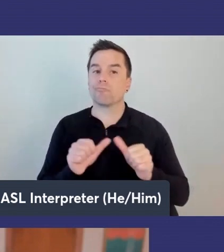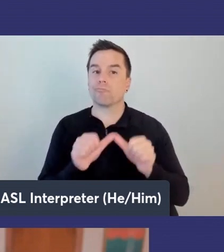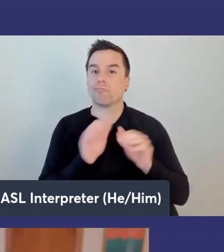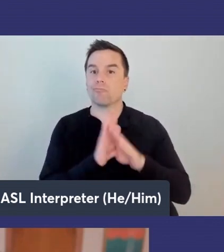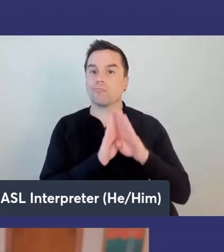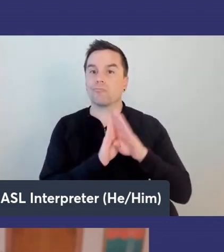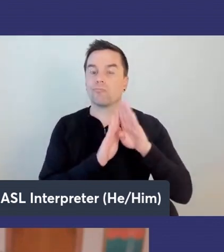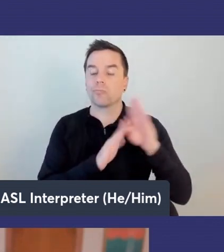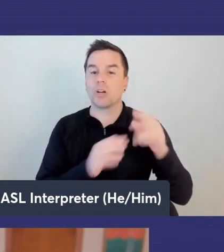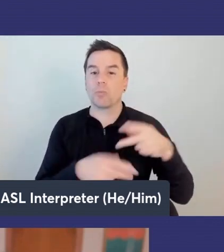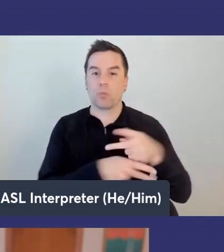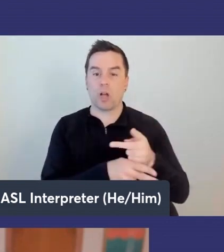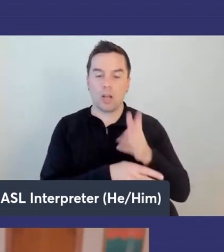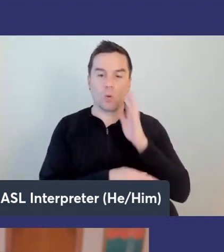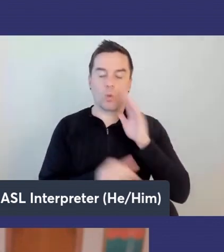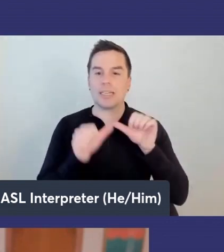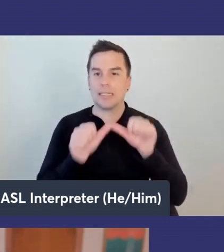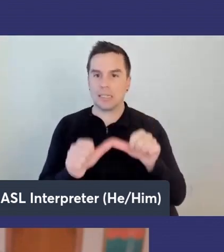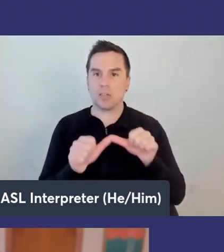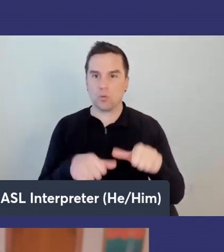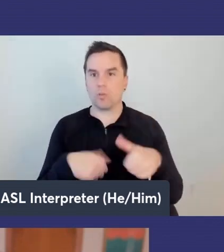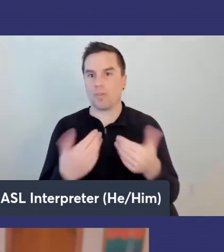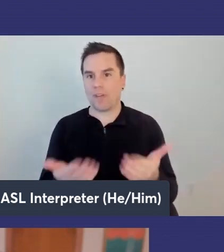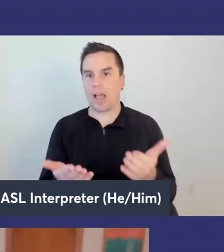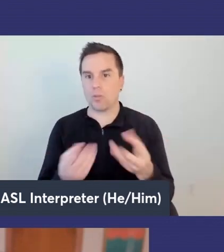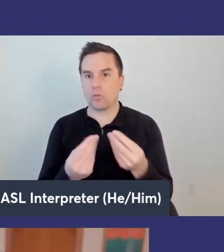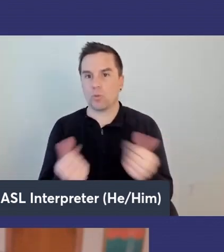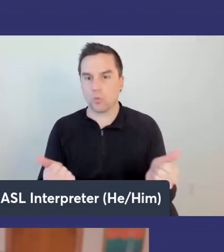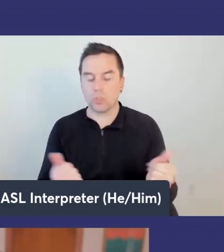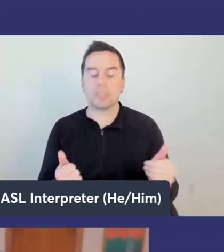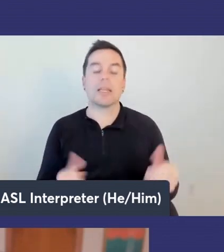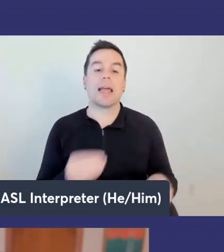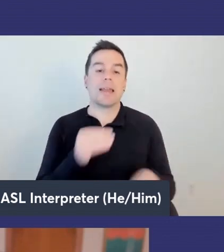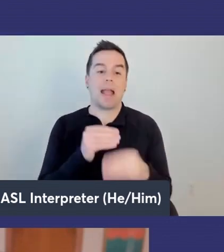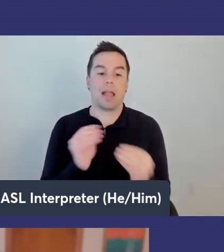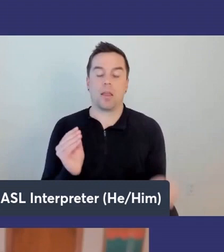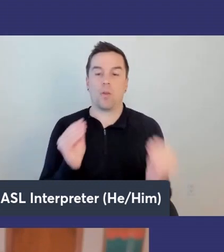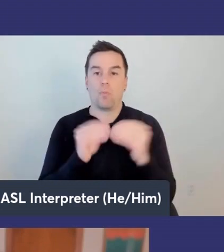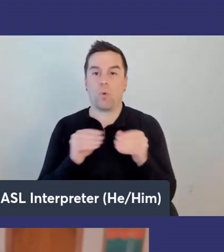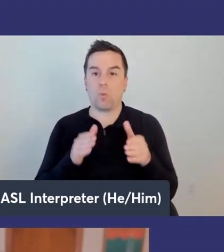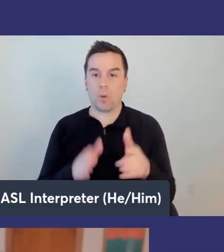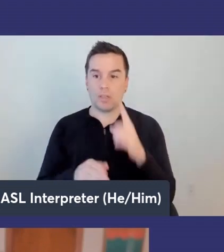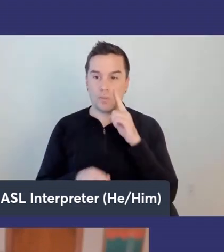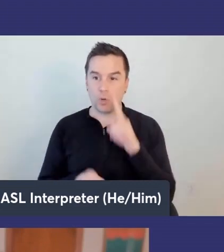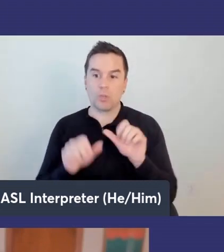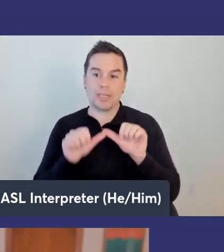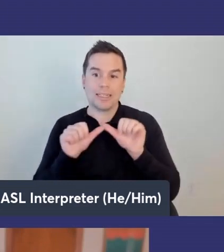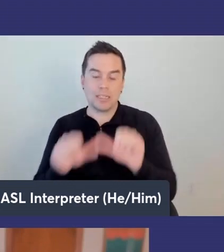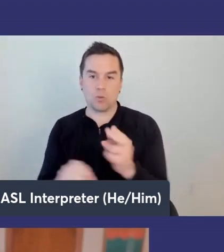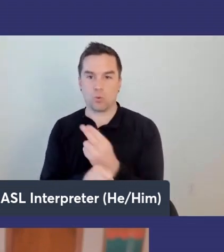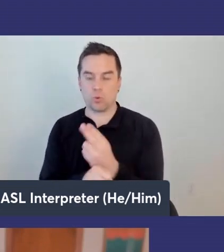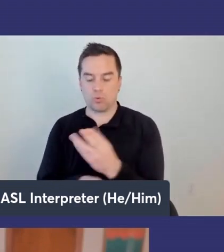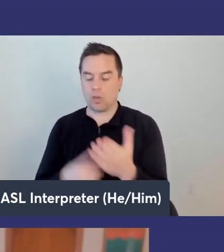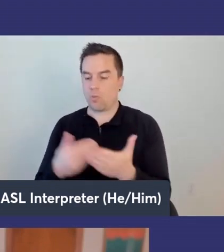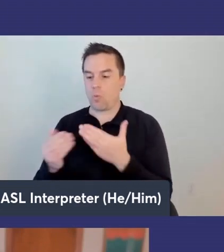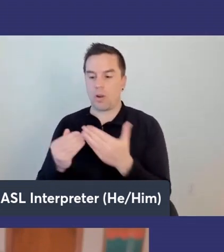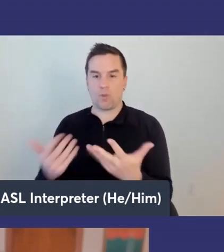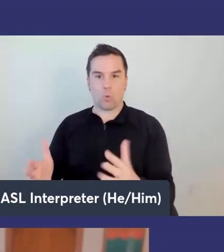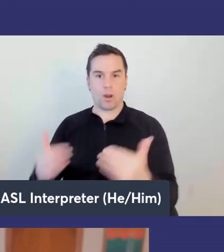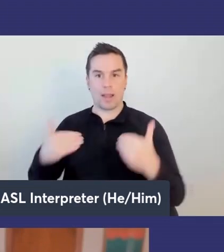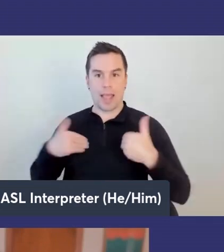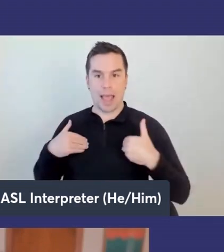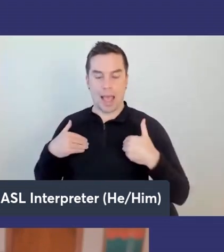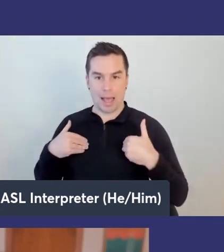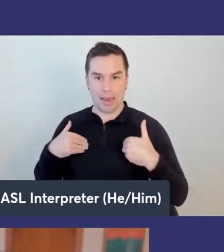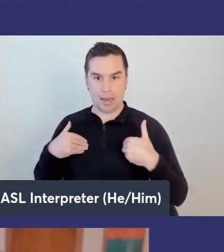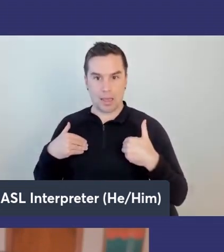3P solutions, what we call them, right? So we'll continue to add more ways for you to continue using what you were using, so we can sort of meet you where you were and